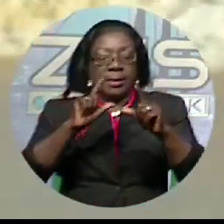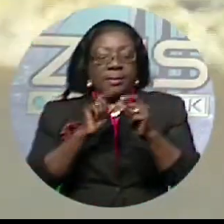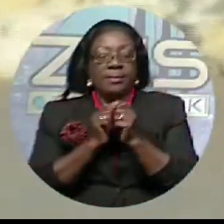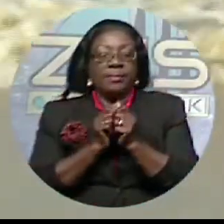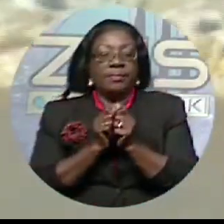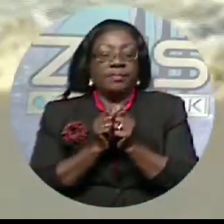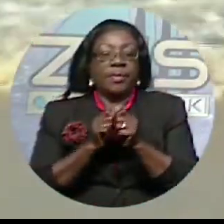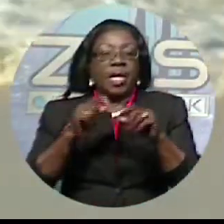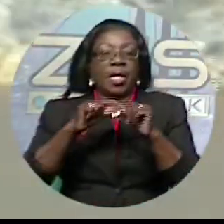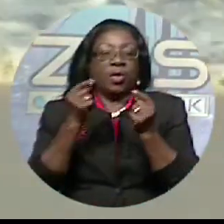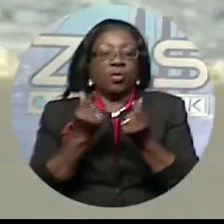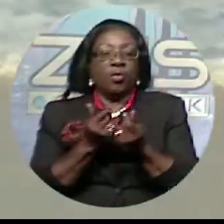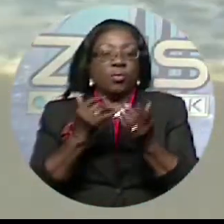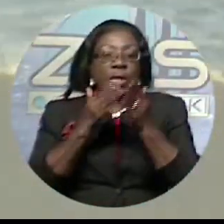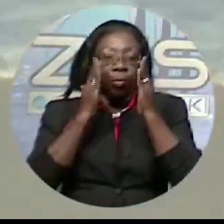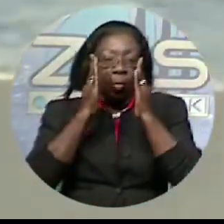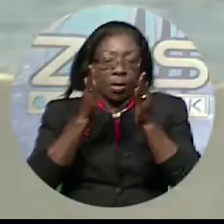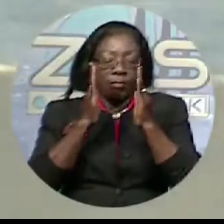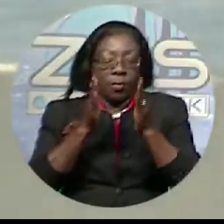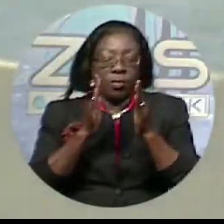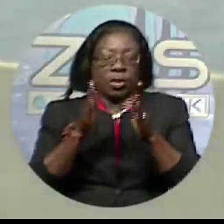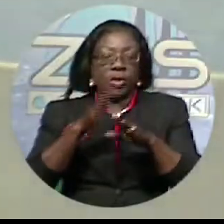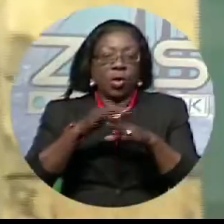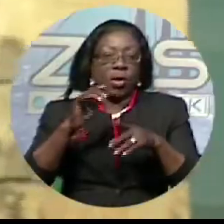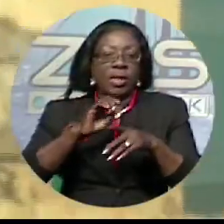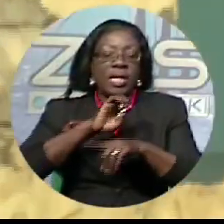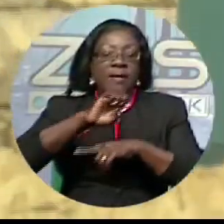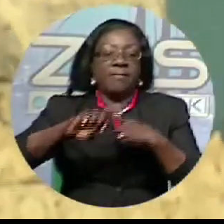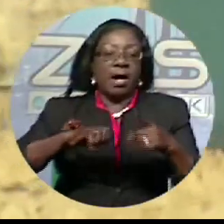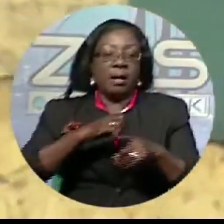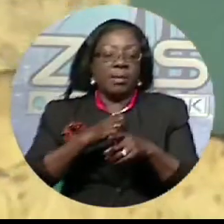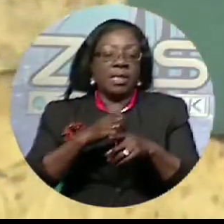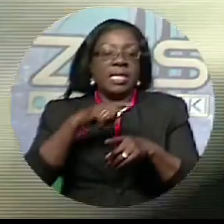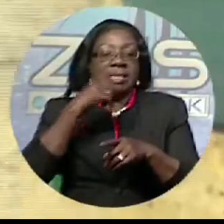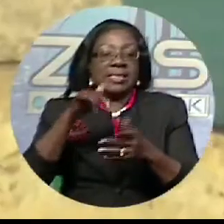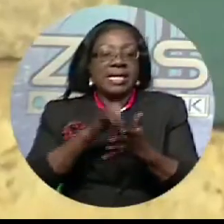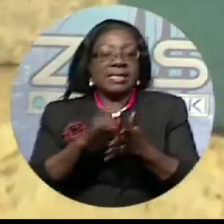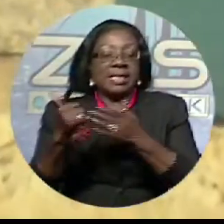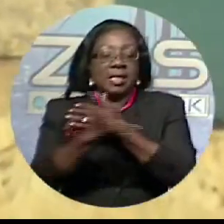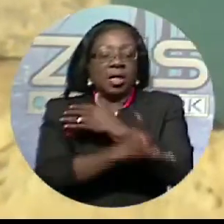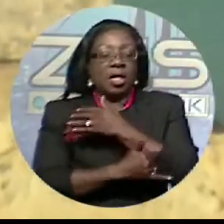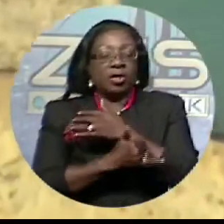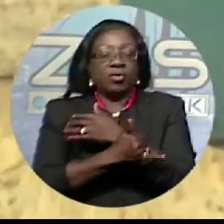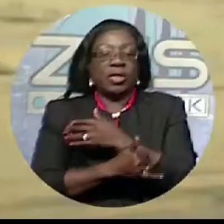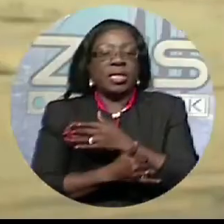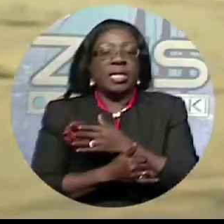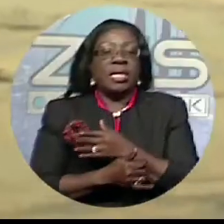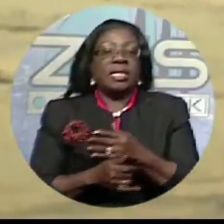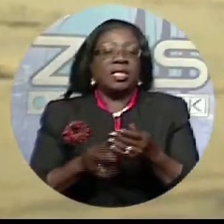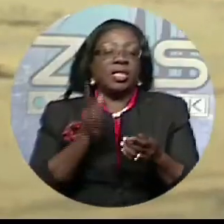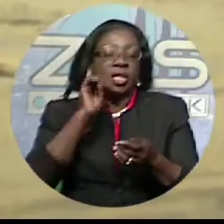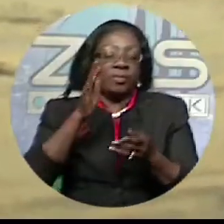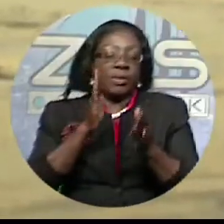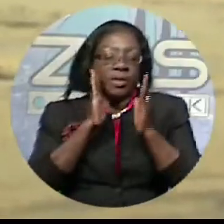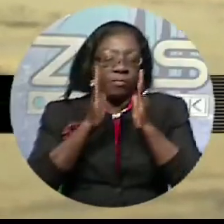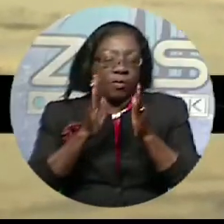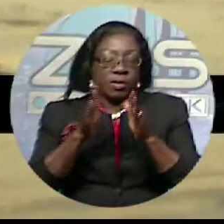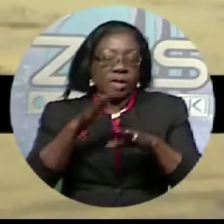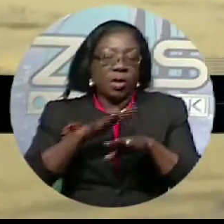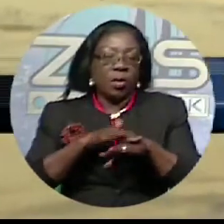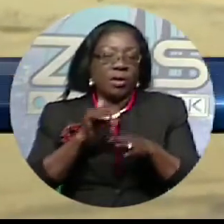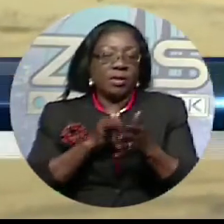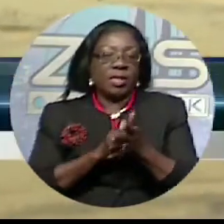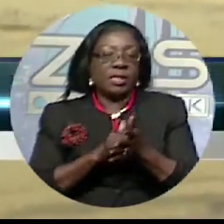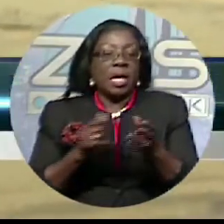Environmental Educational Foundation, Kazarina McKinney-Lambert, says the country is particularly vulnerable to. Most of our islands are